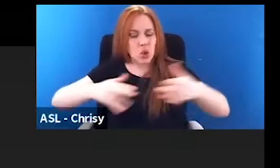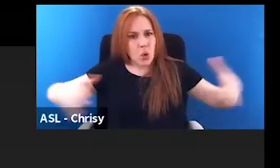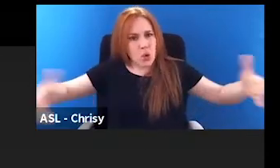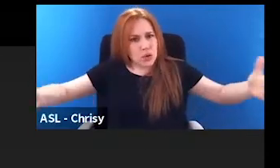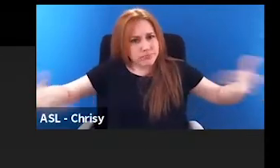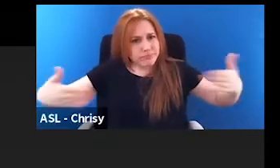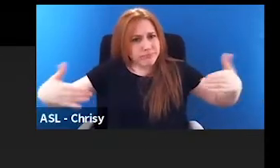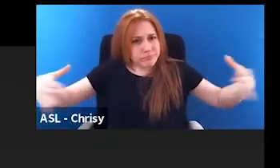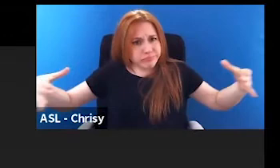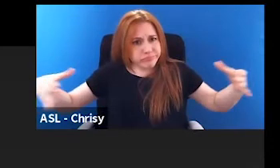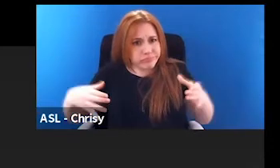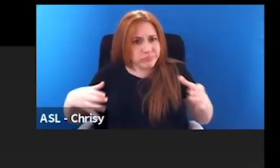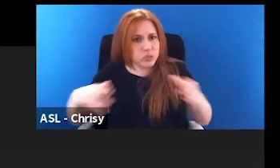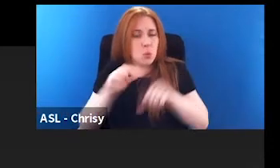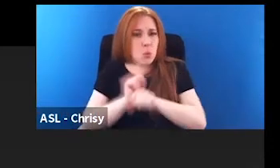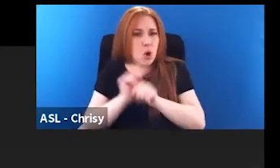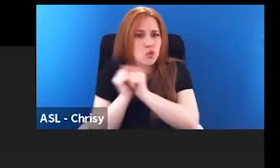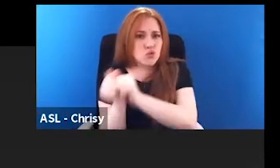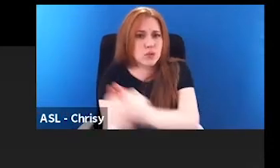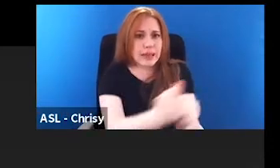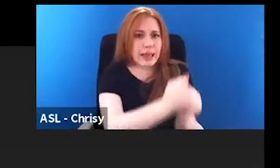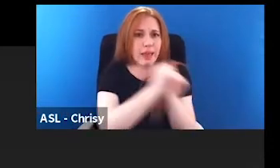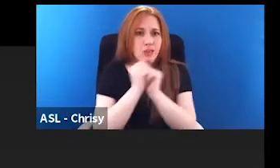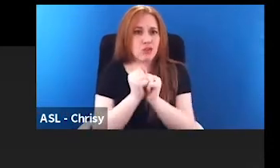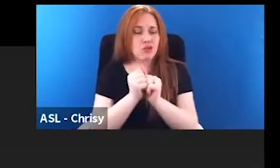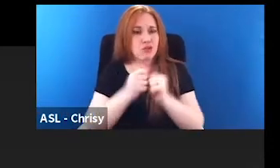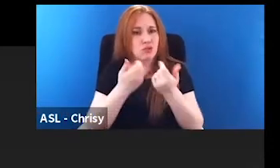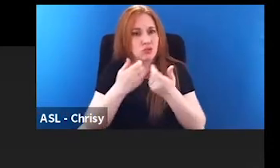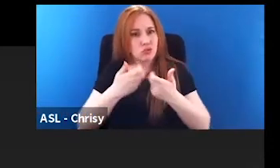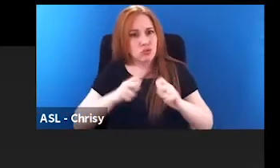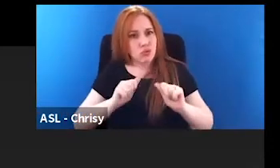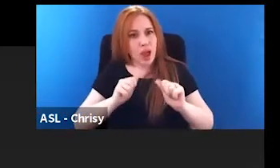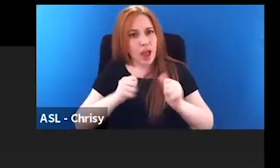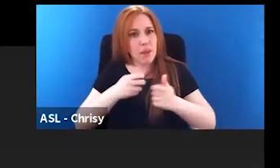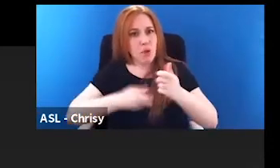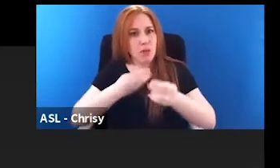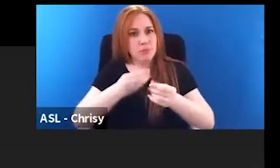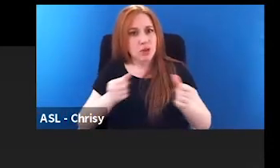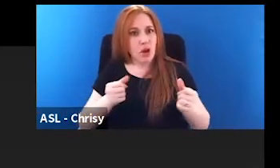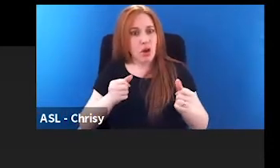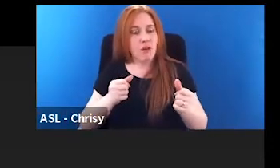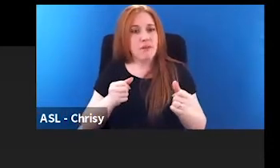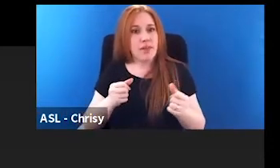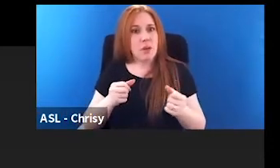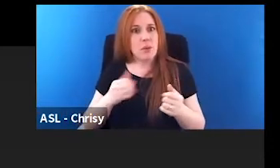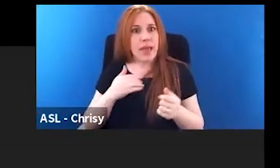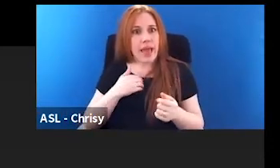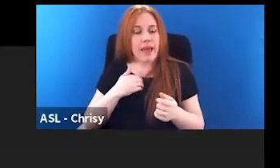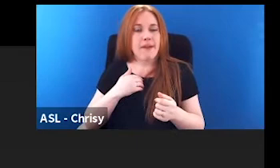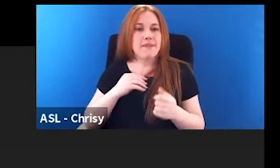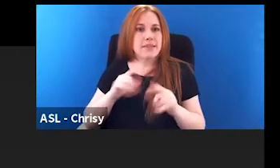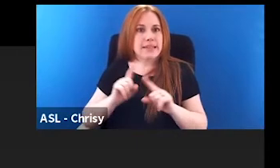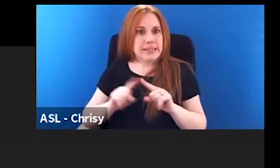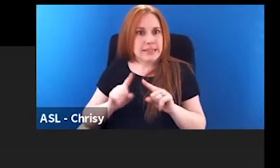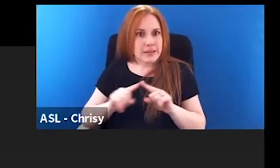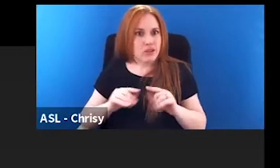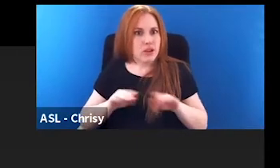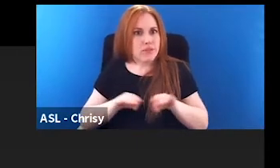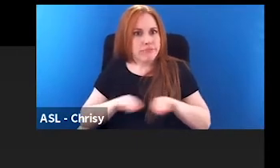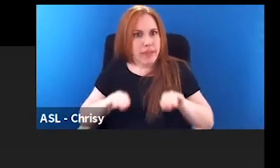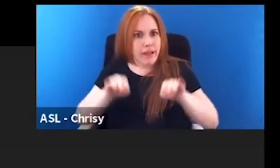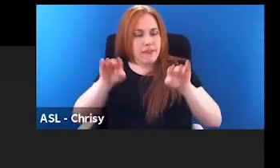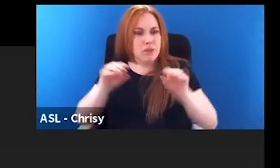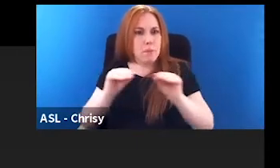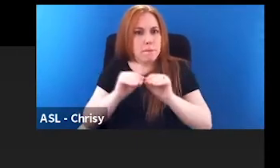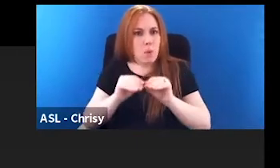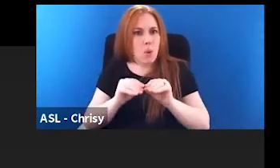solve this challenge? Then we get the economies of scale of not just money, but time to be able to be